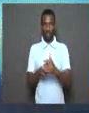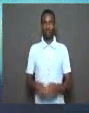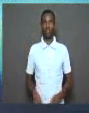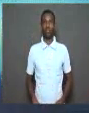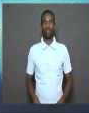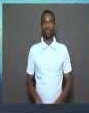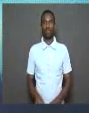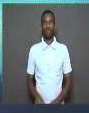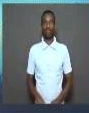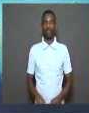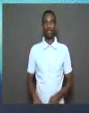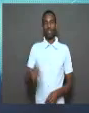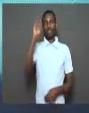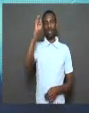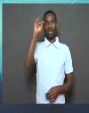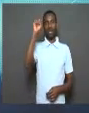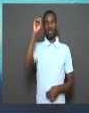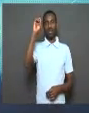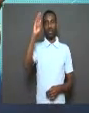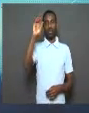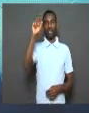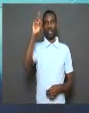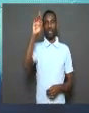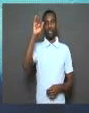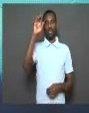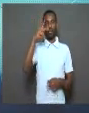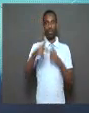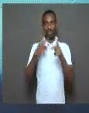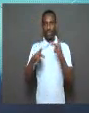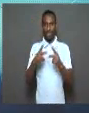Do you remember the isobaric process, everyone?